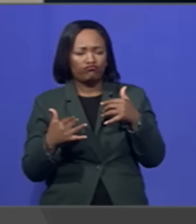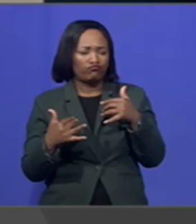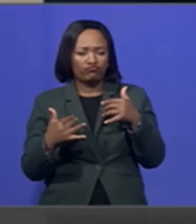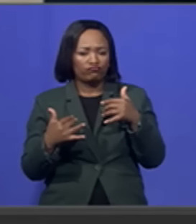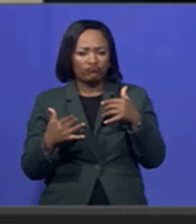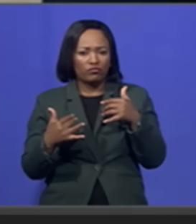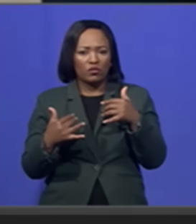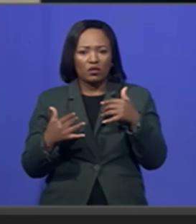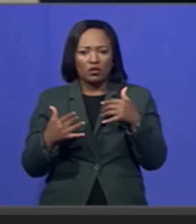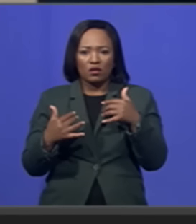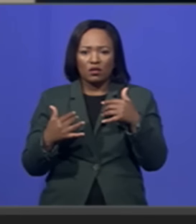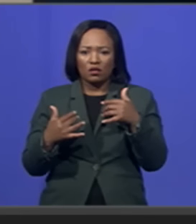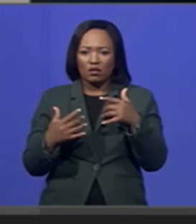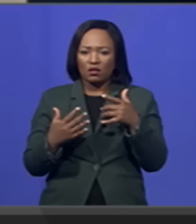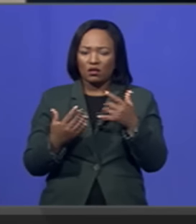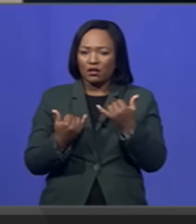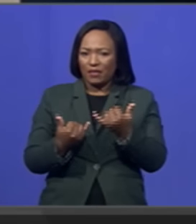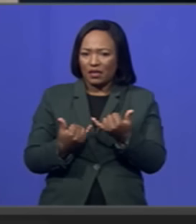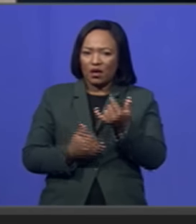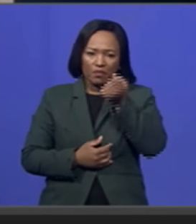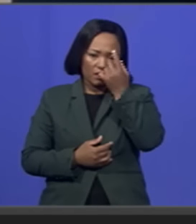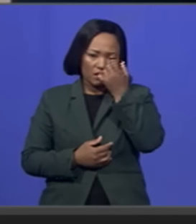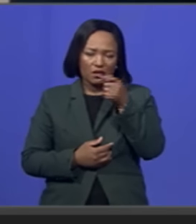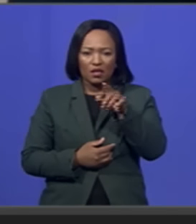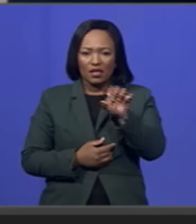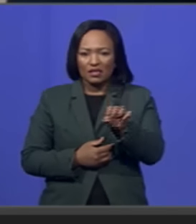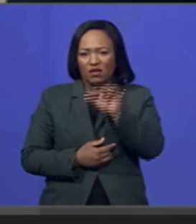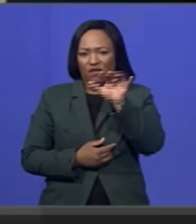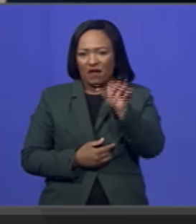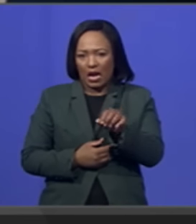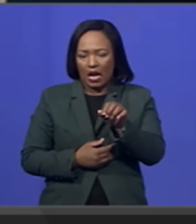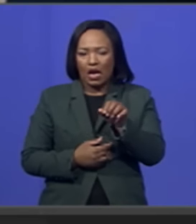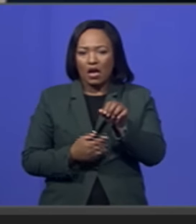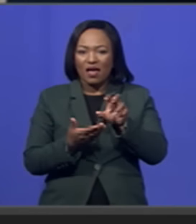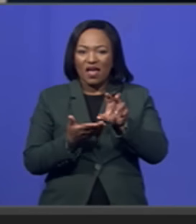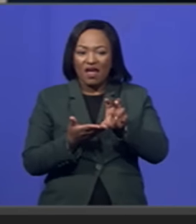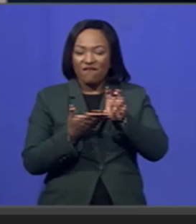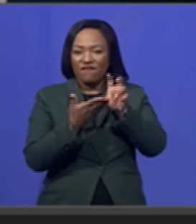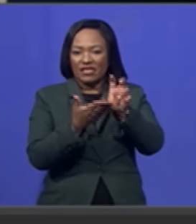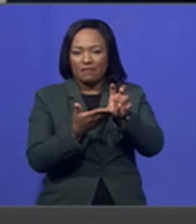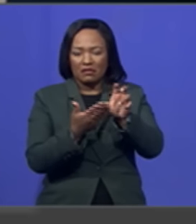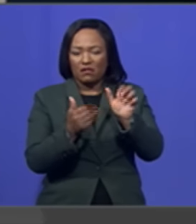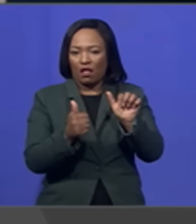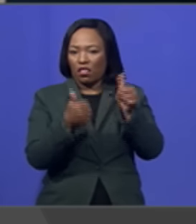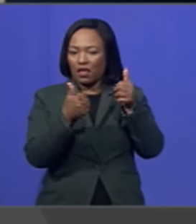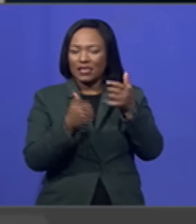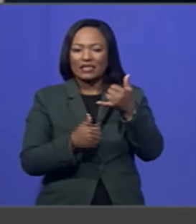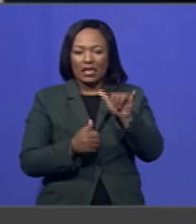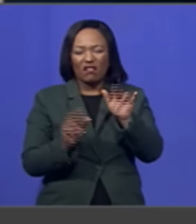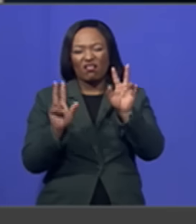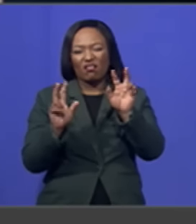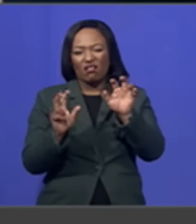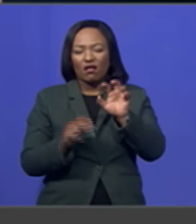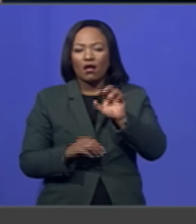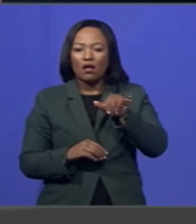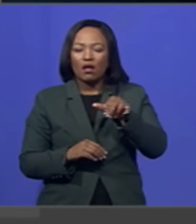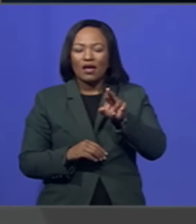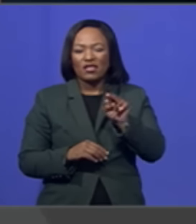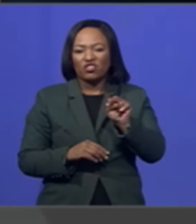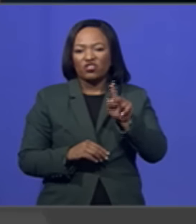upgrade. But we have to understand that South Africa is still not considered investment grade. We are still so-called junk, and there's a lot of hard work still ahead